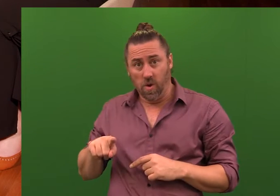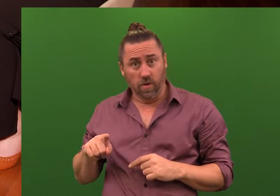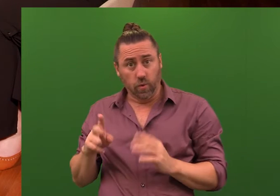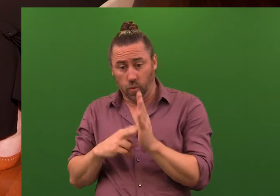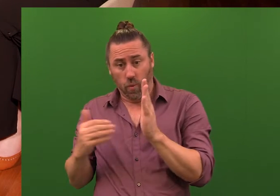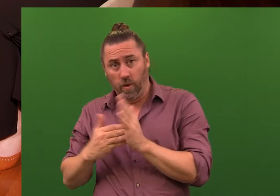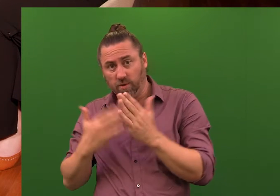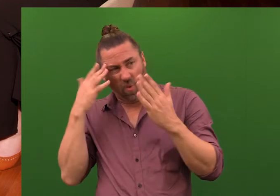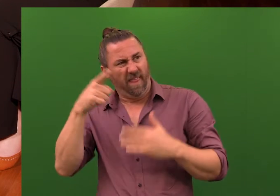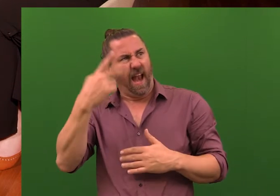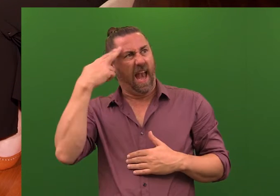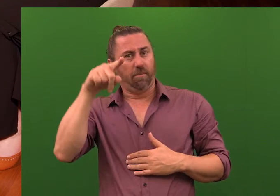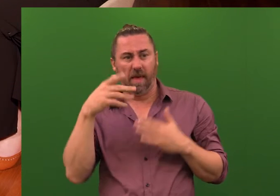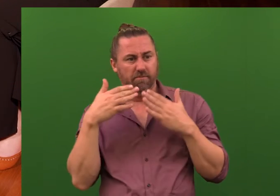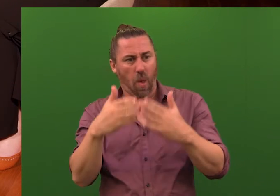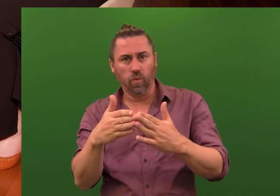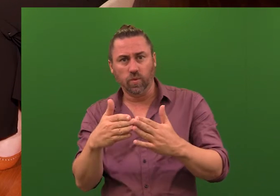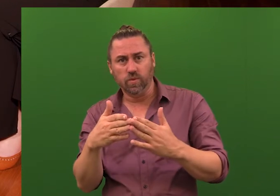your family?